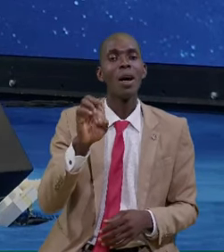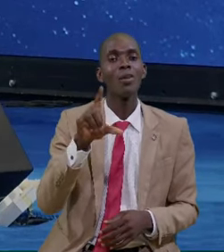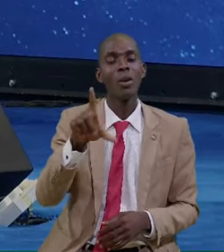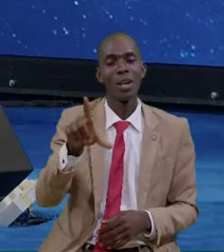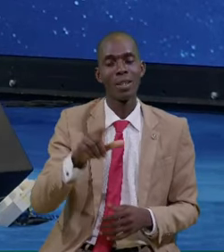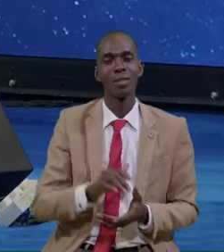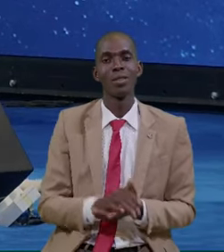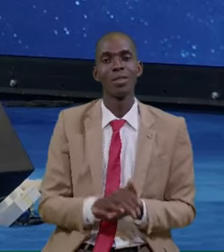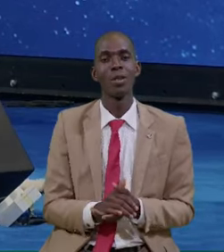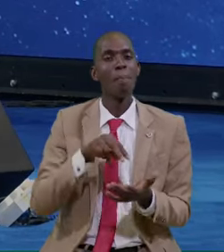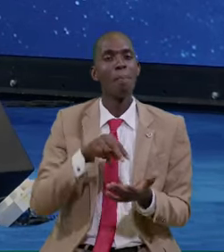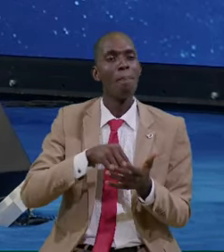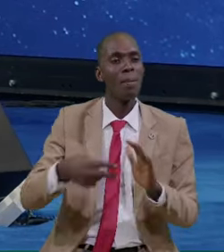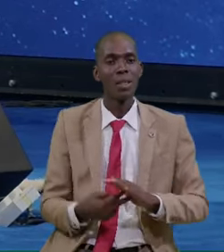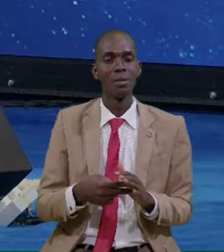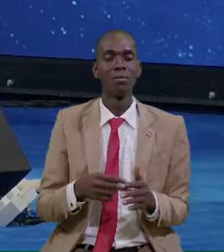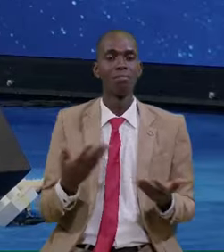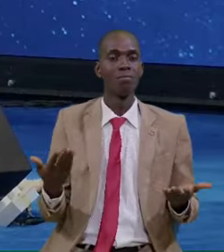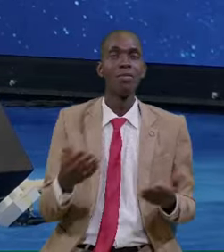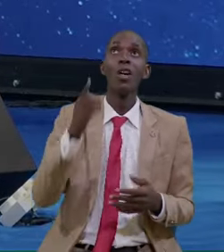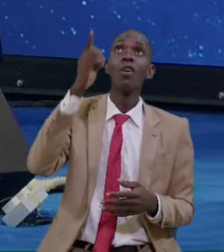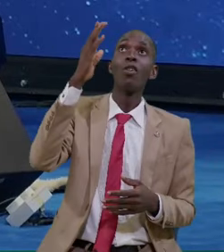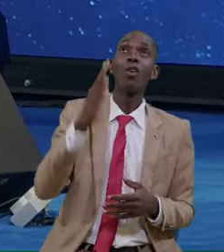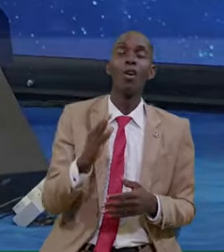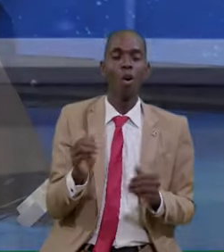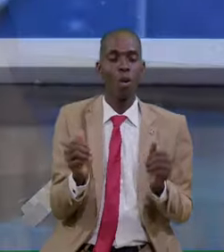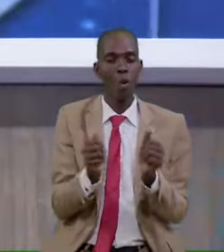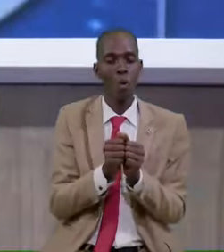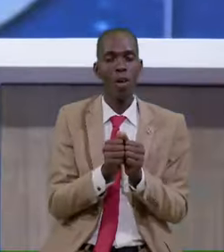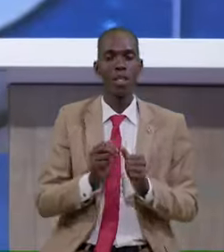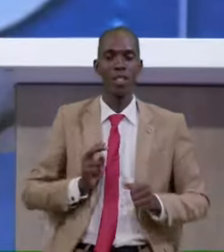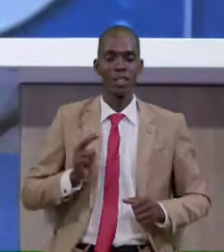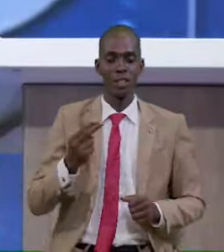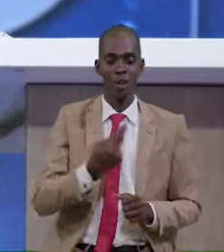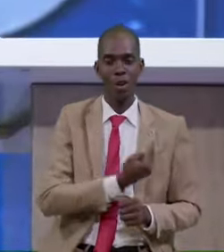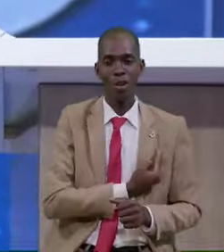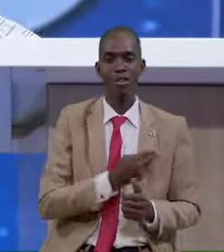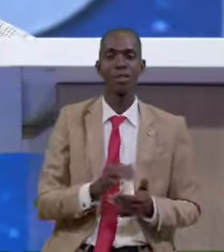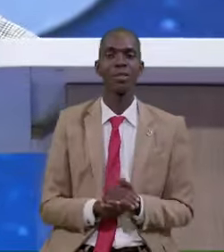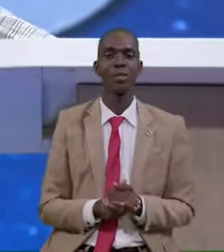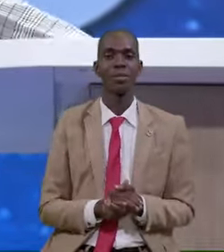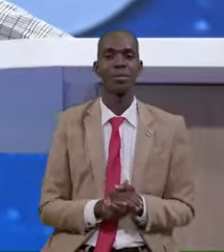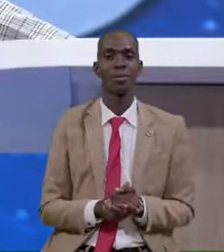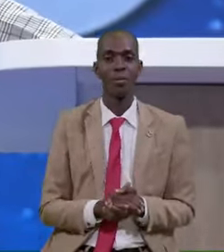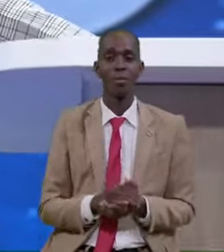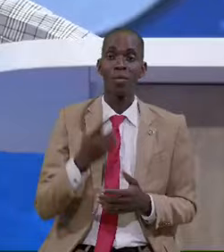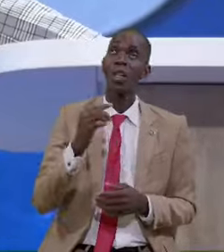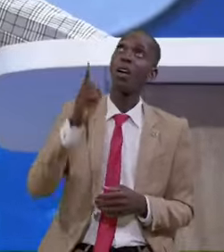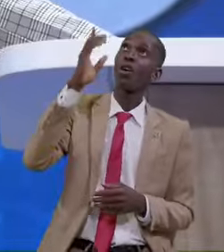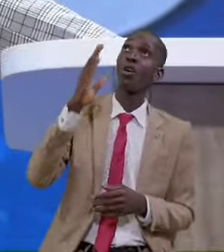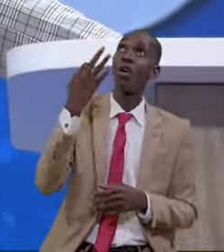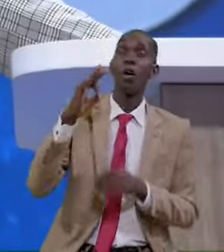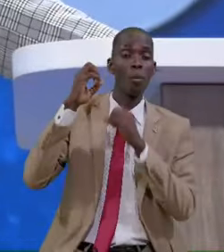Emmanuel, which being interpreted is God with us. The God of